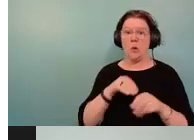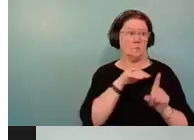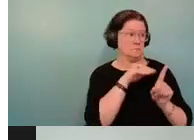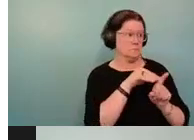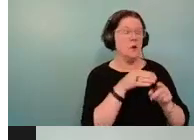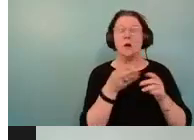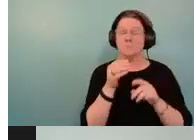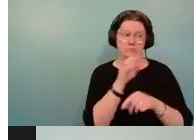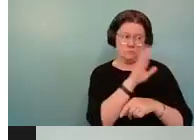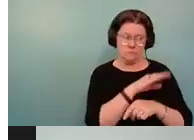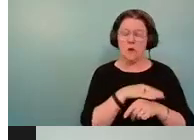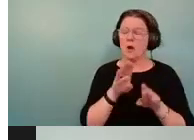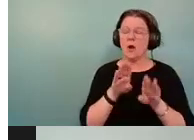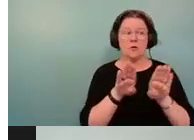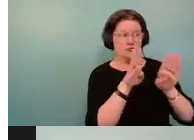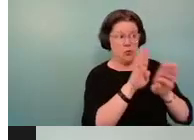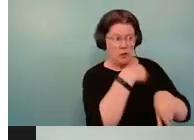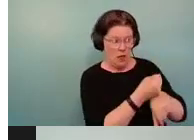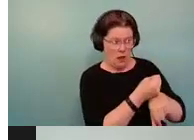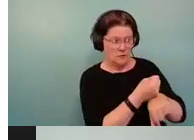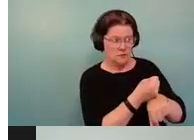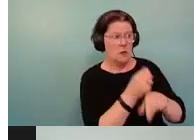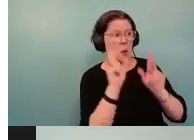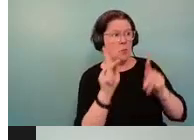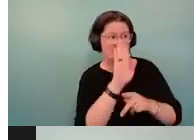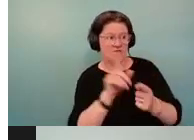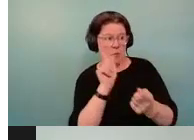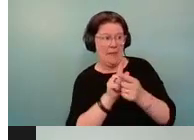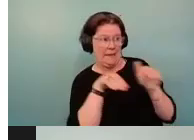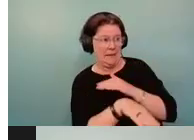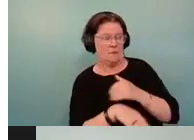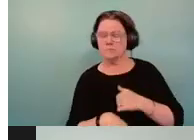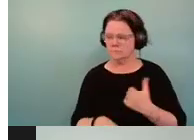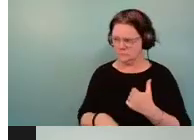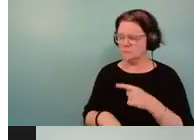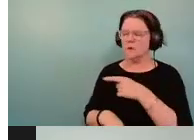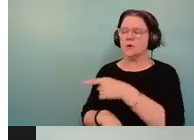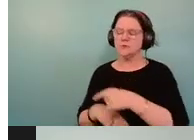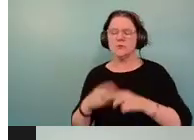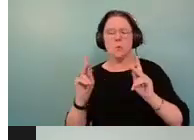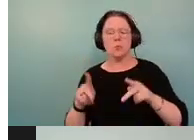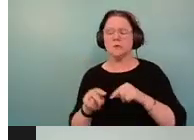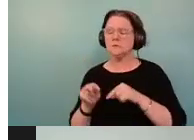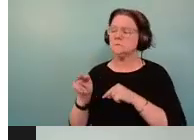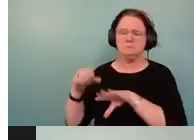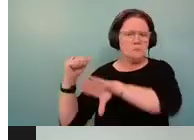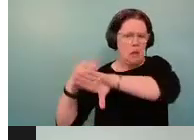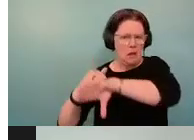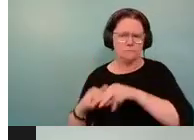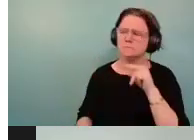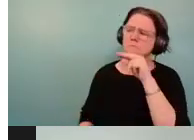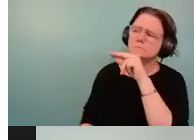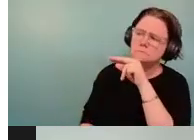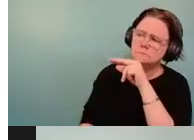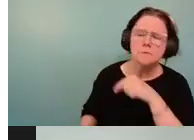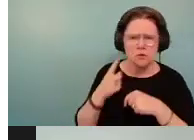let strangers into your house. So somebody knocked on her door. The door was locked. She looked through the peephole. She